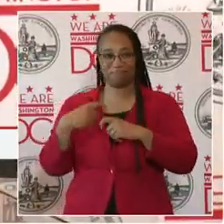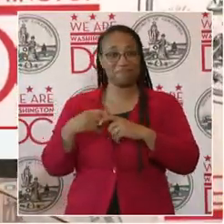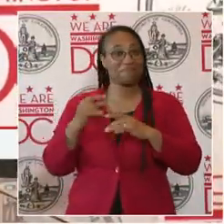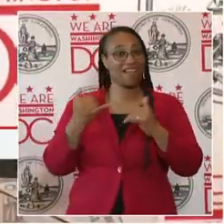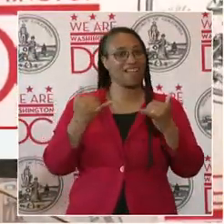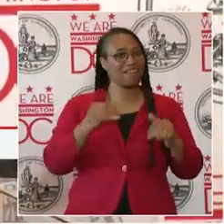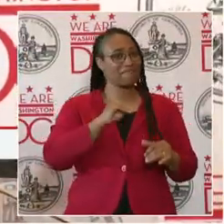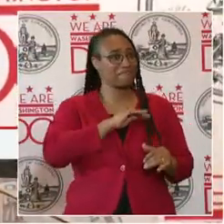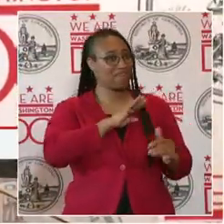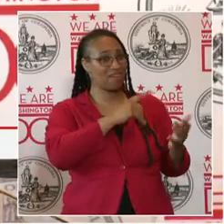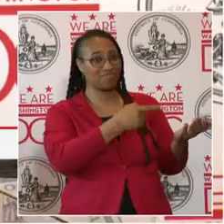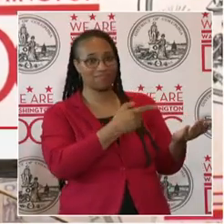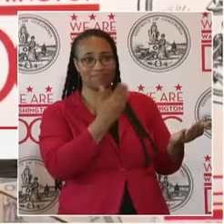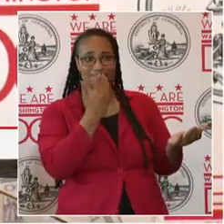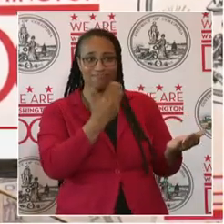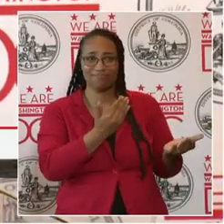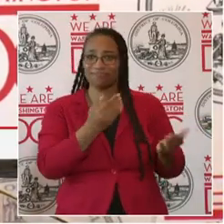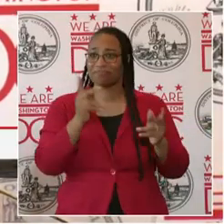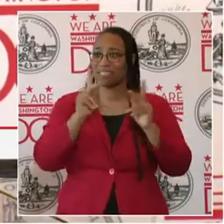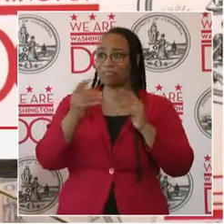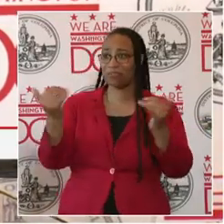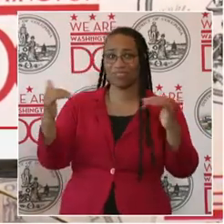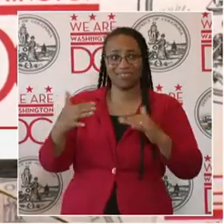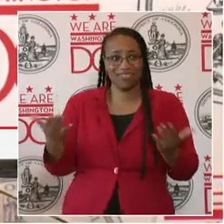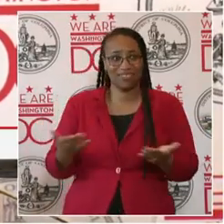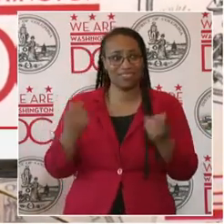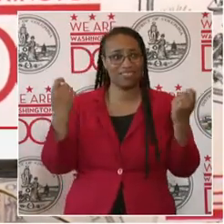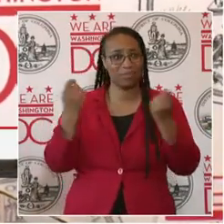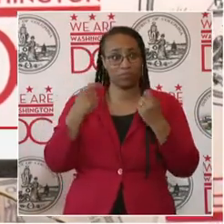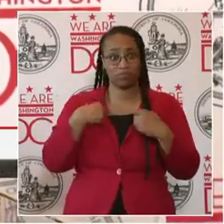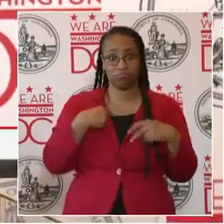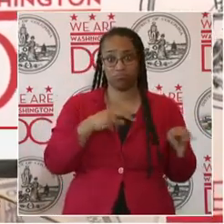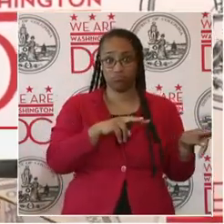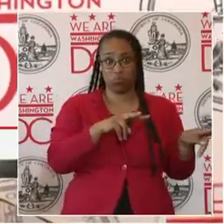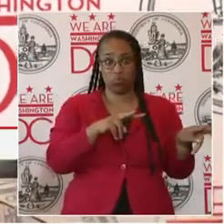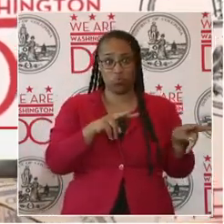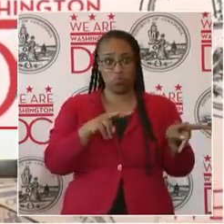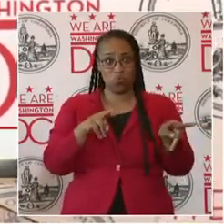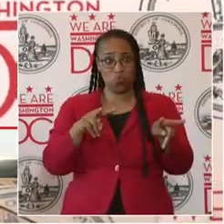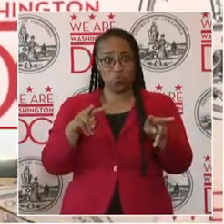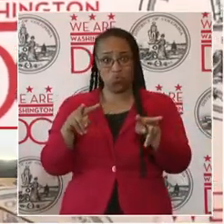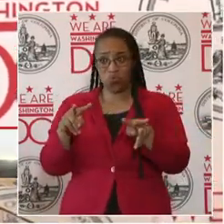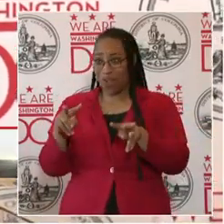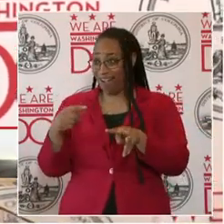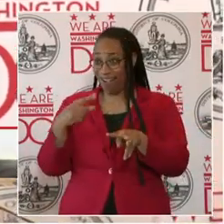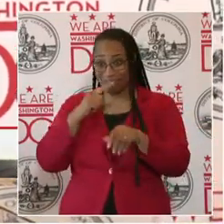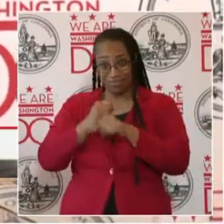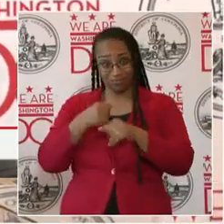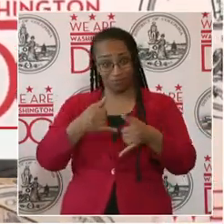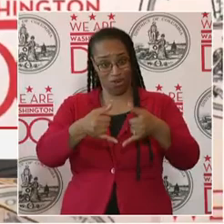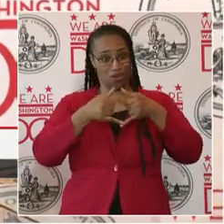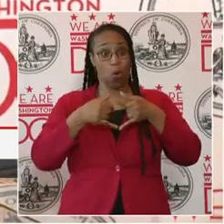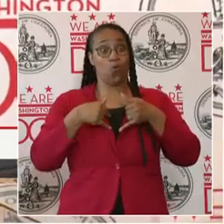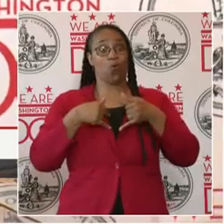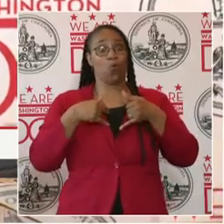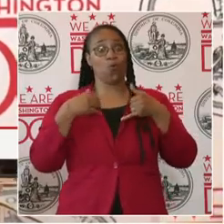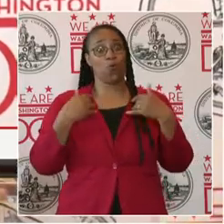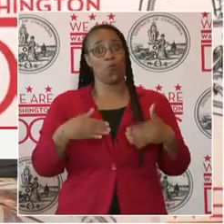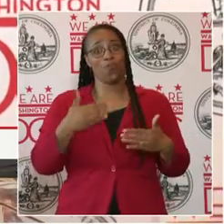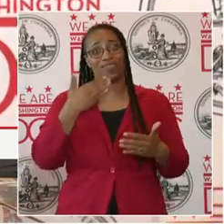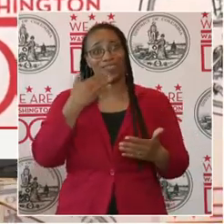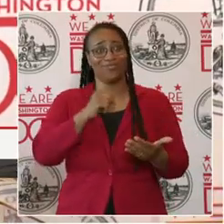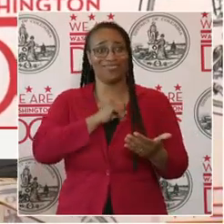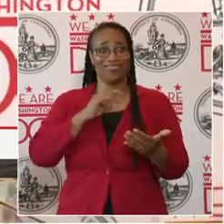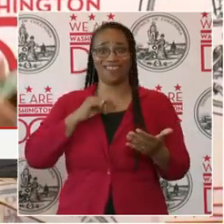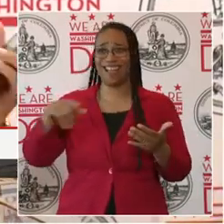all these incredible women. It is just an honor to get this award. And I always say thank you to the staff that really has lifted